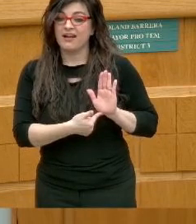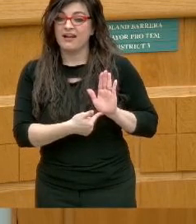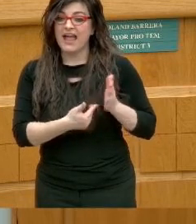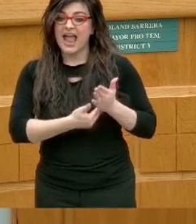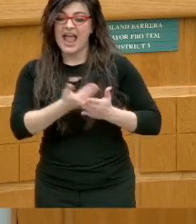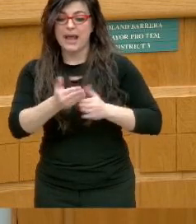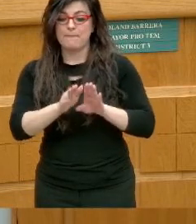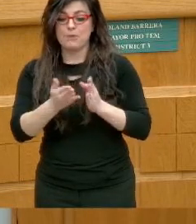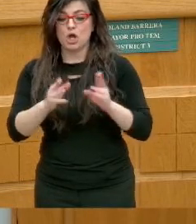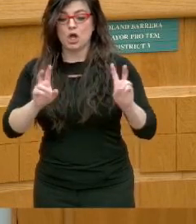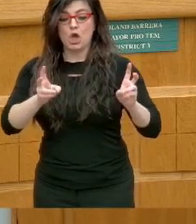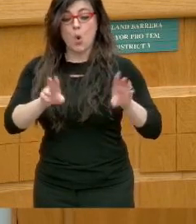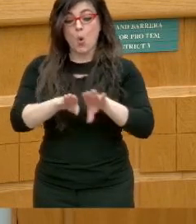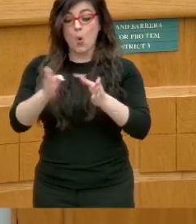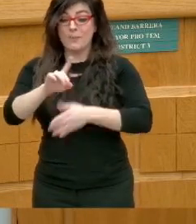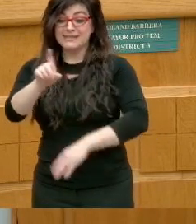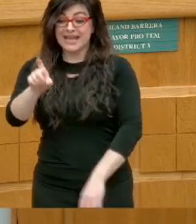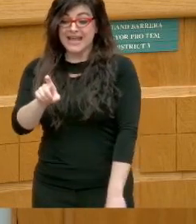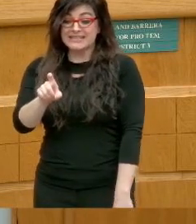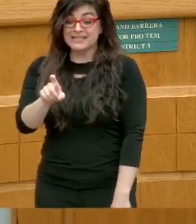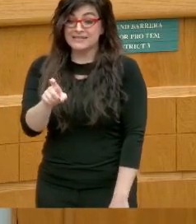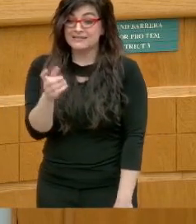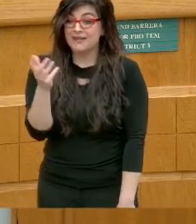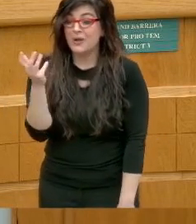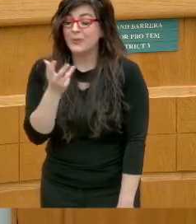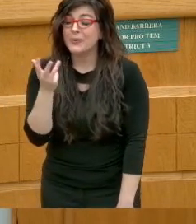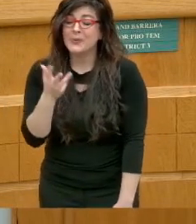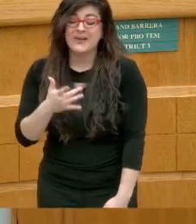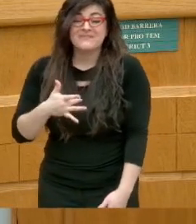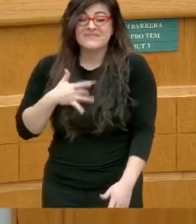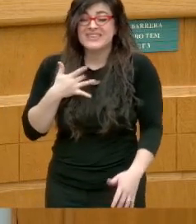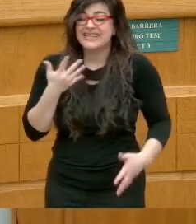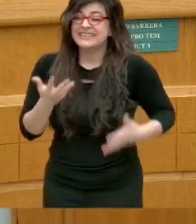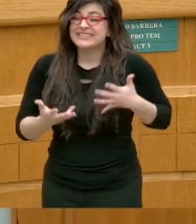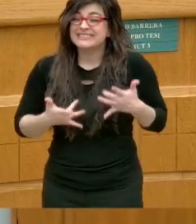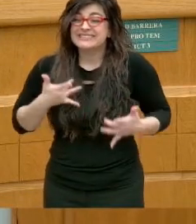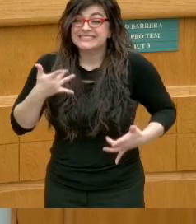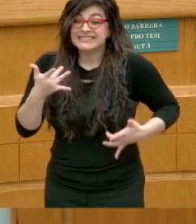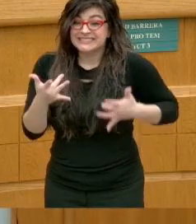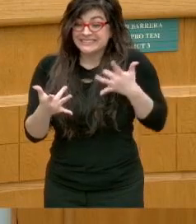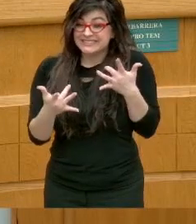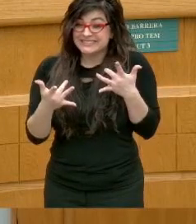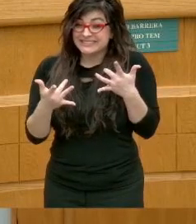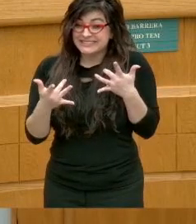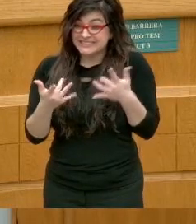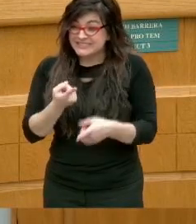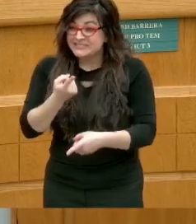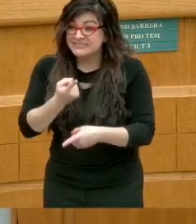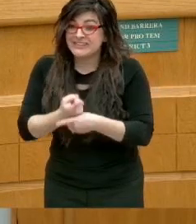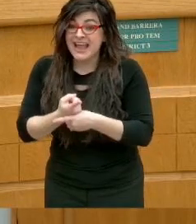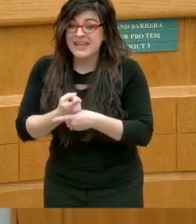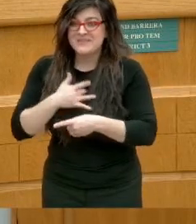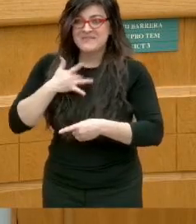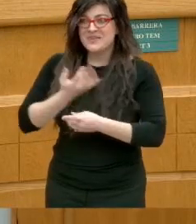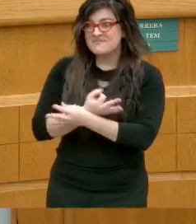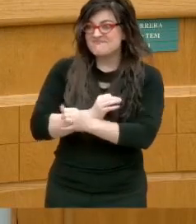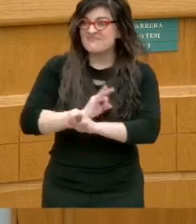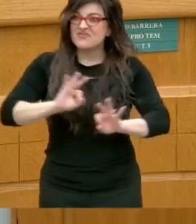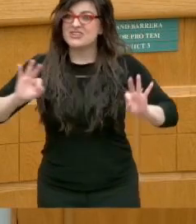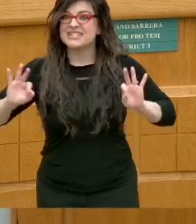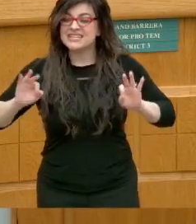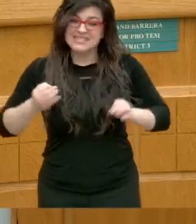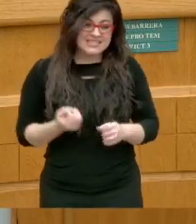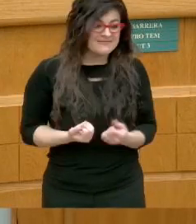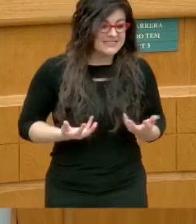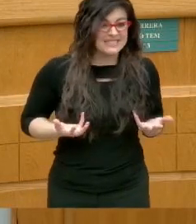Open Texas. It's actually got a good feel to it, doesn't it? Even a good ring to it. It makes us feel liberated all over